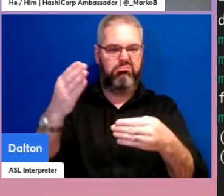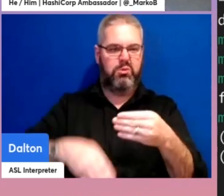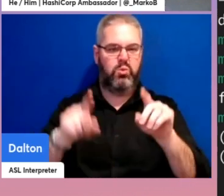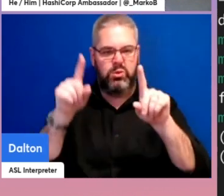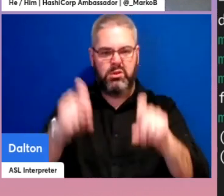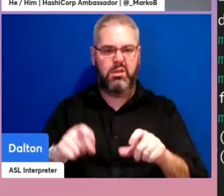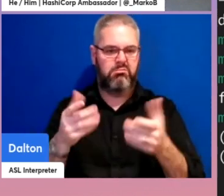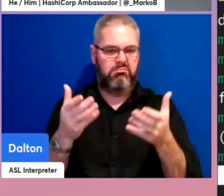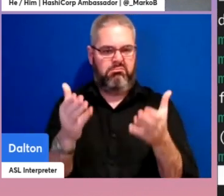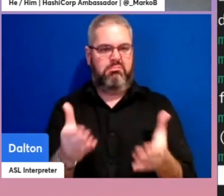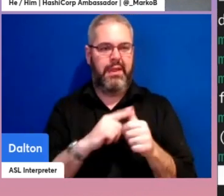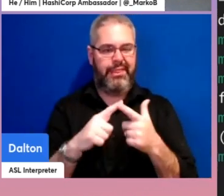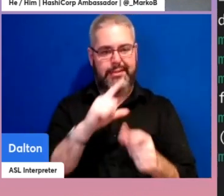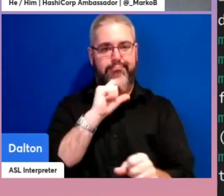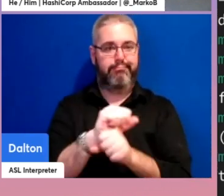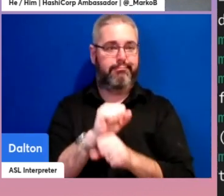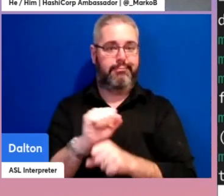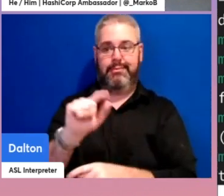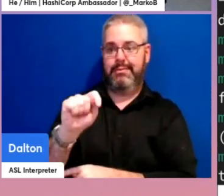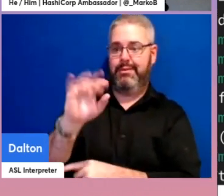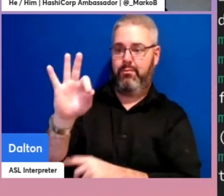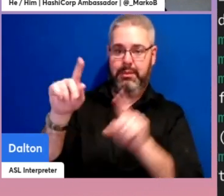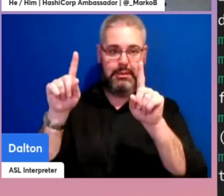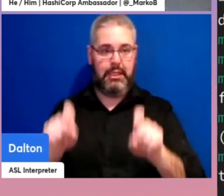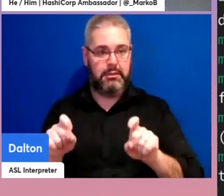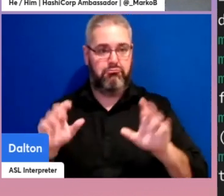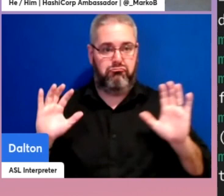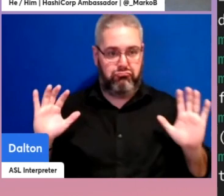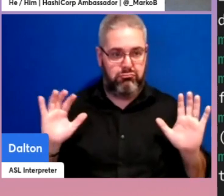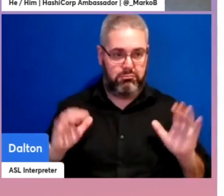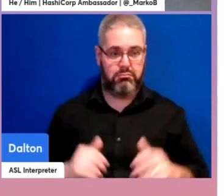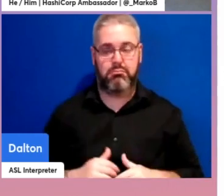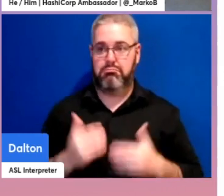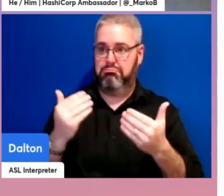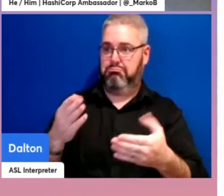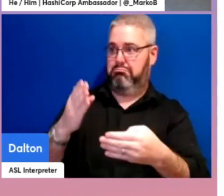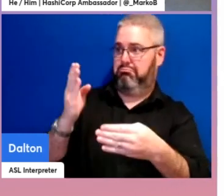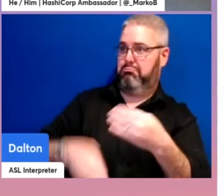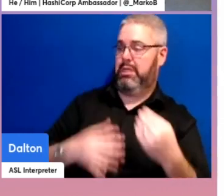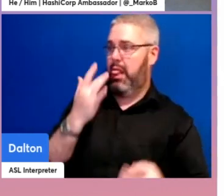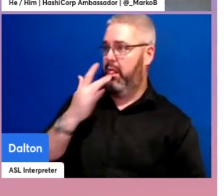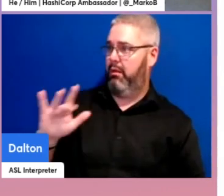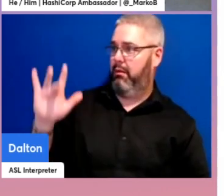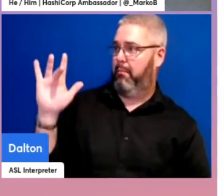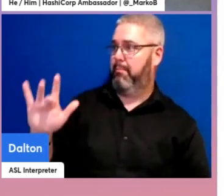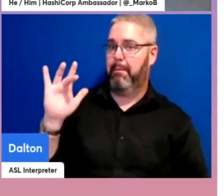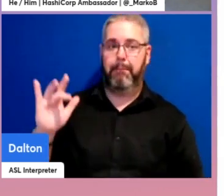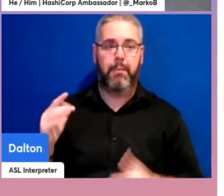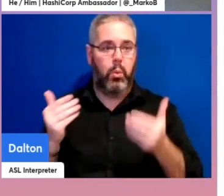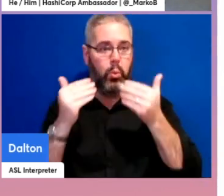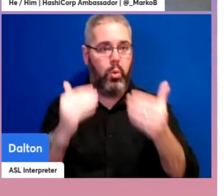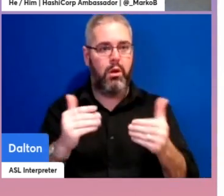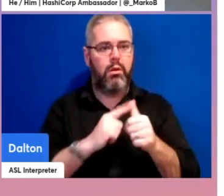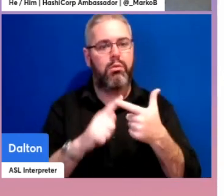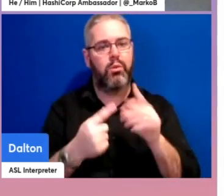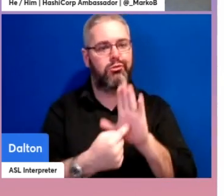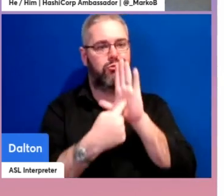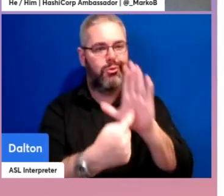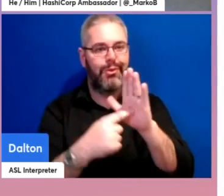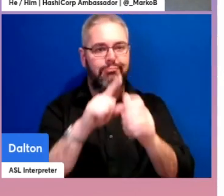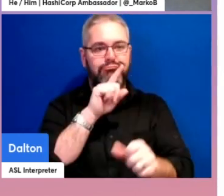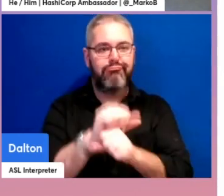which is gonna be literally Terraform test. So as soon as I execute that, I'm just gonna quickly go here and just show you that it's actually